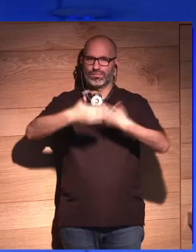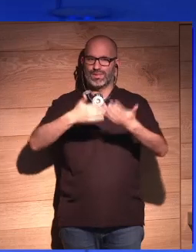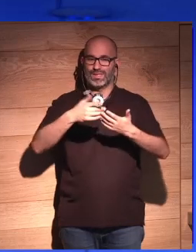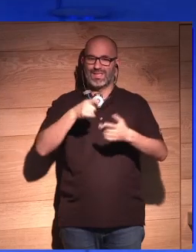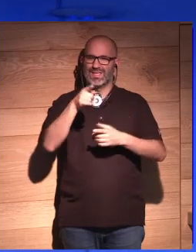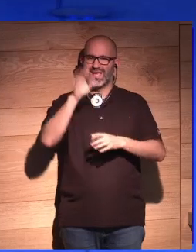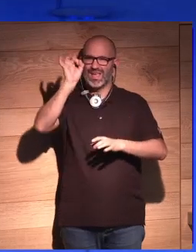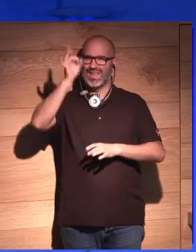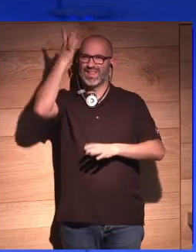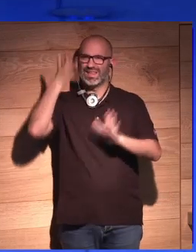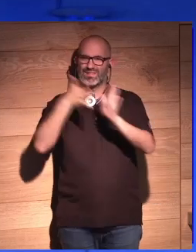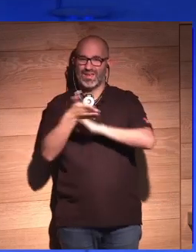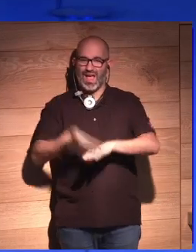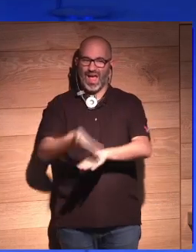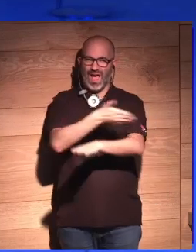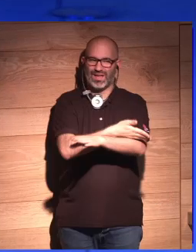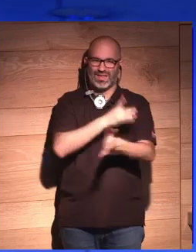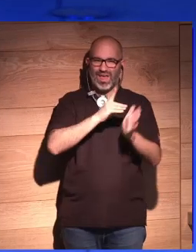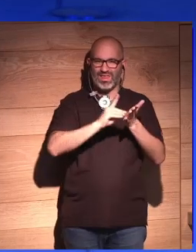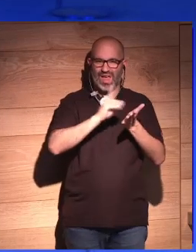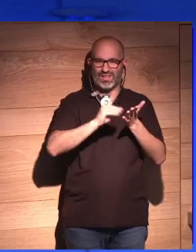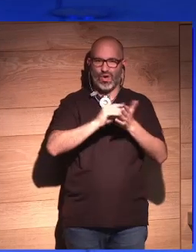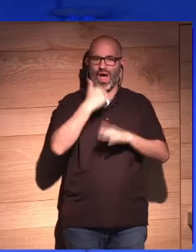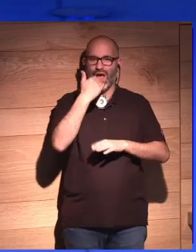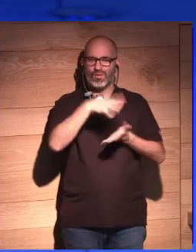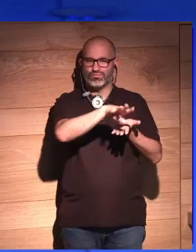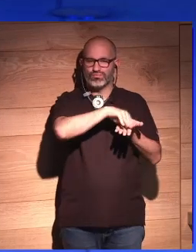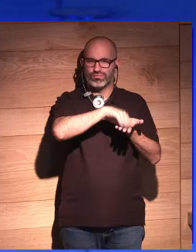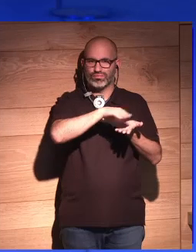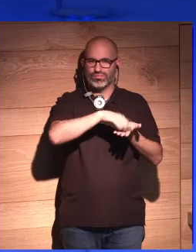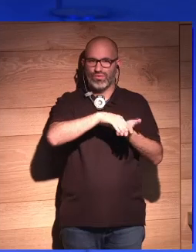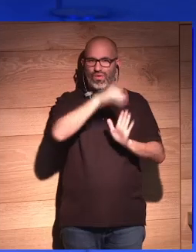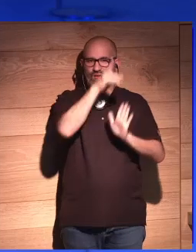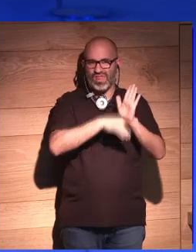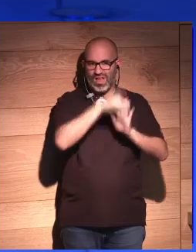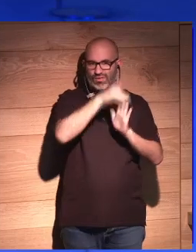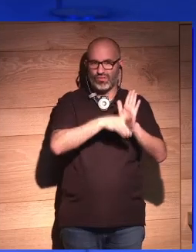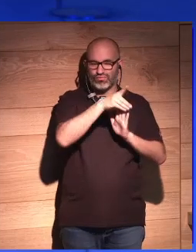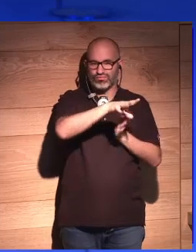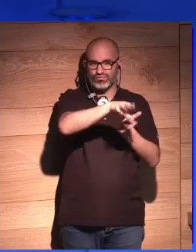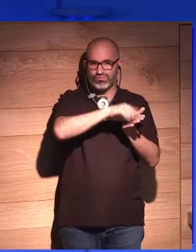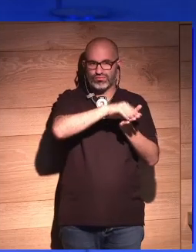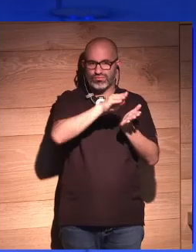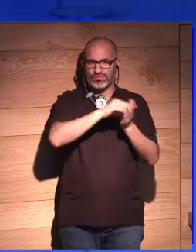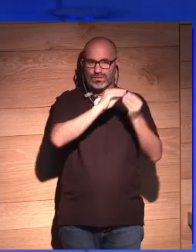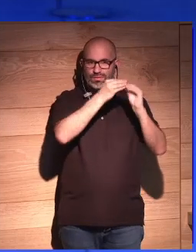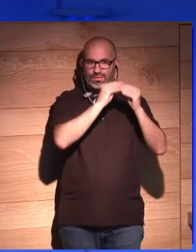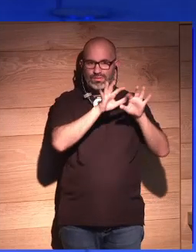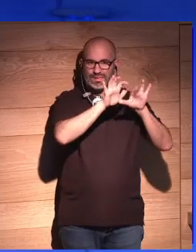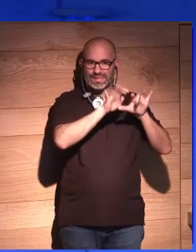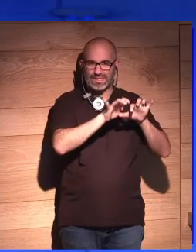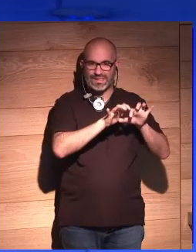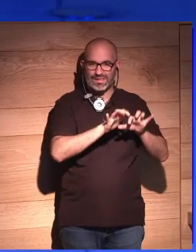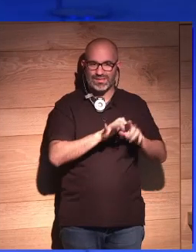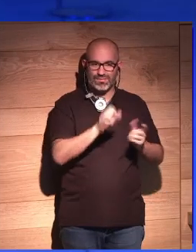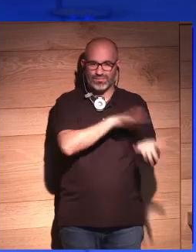data. And so this was similarly situated in a lounge. We also that